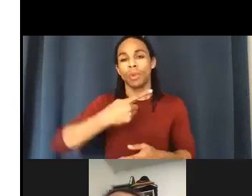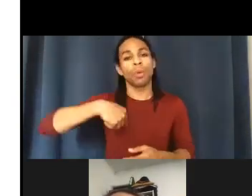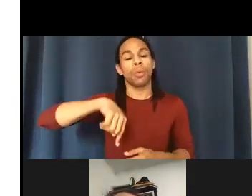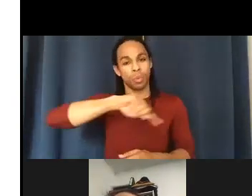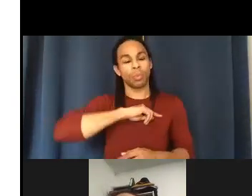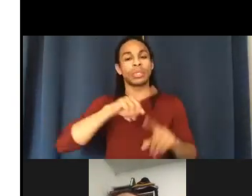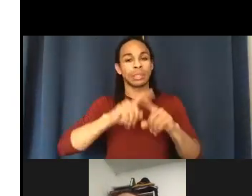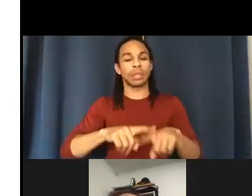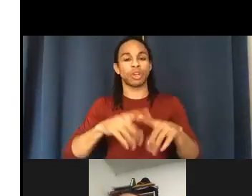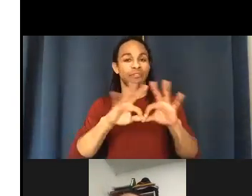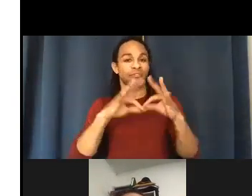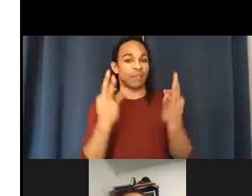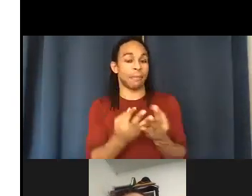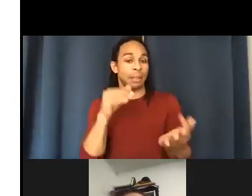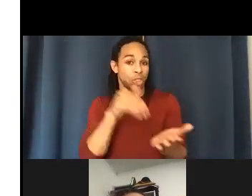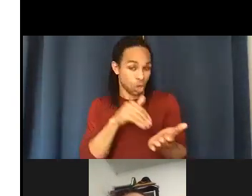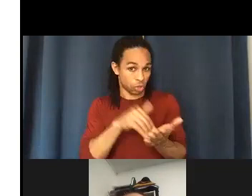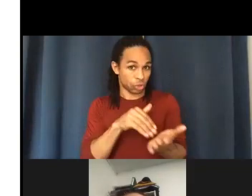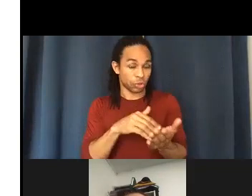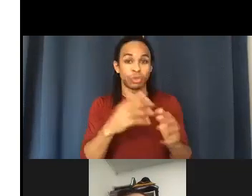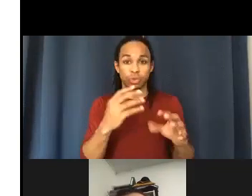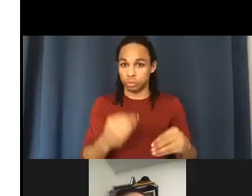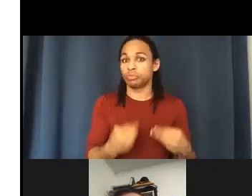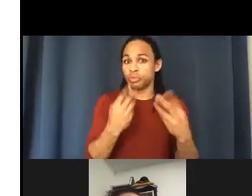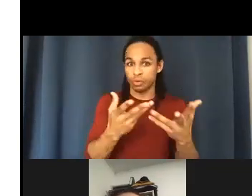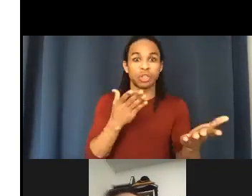SING. I'm grateful for the opportunity.